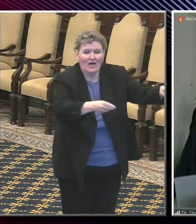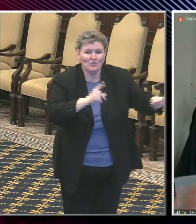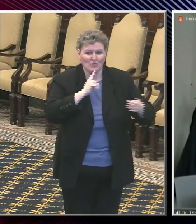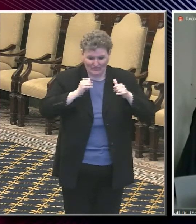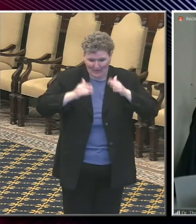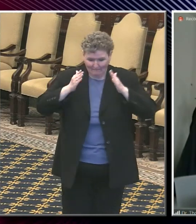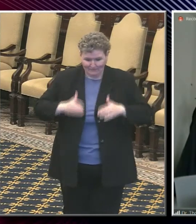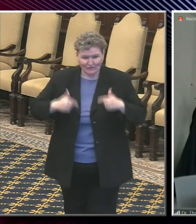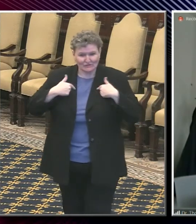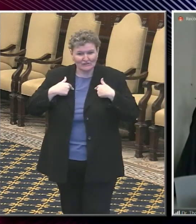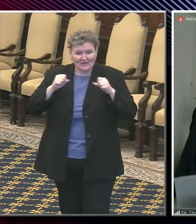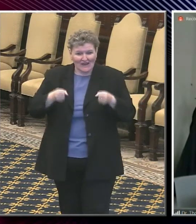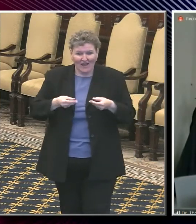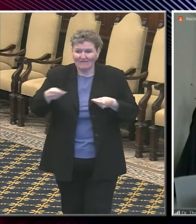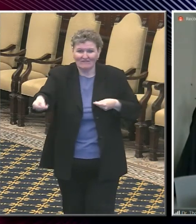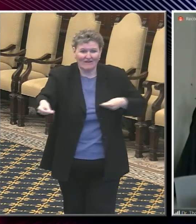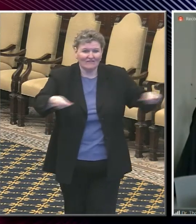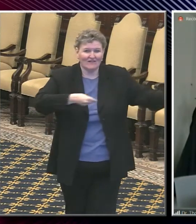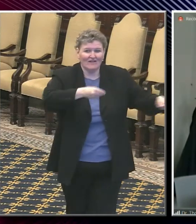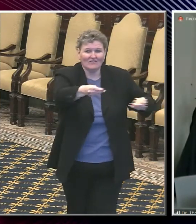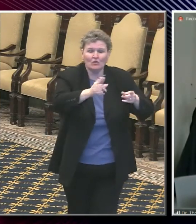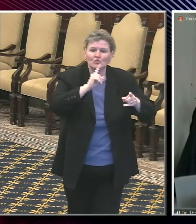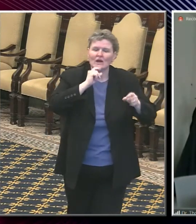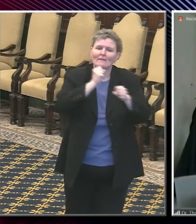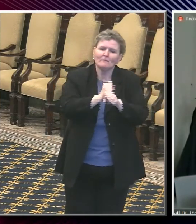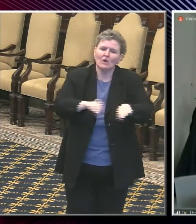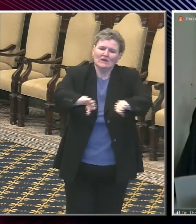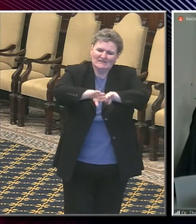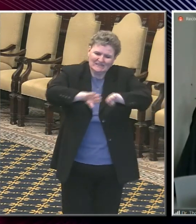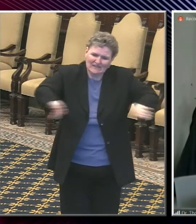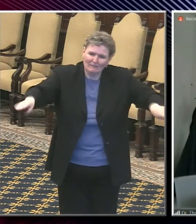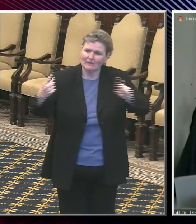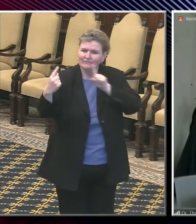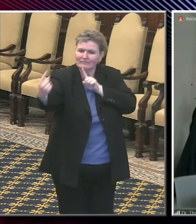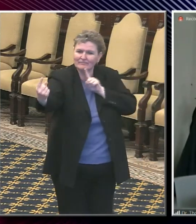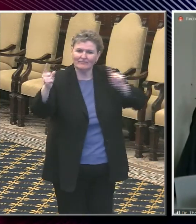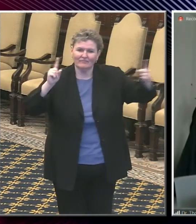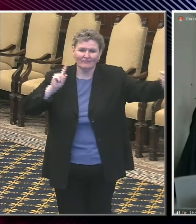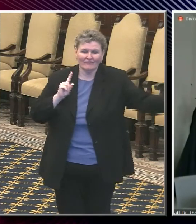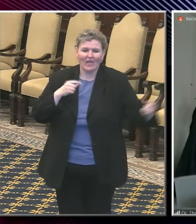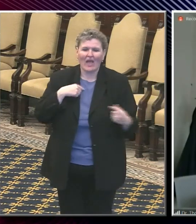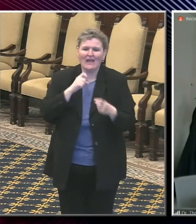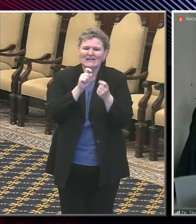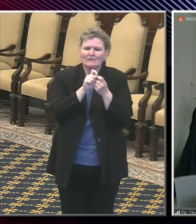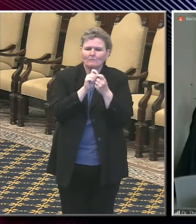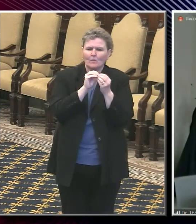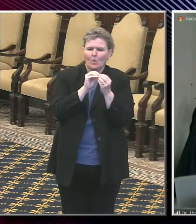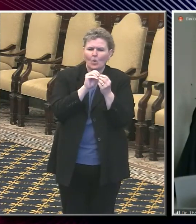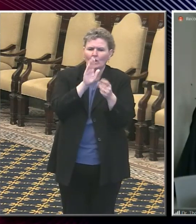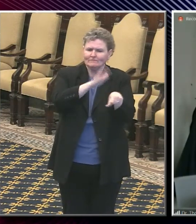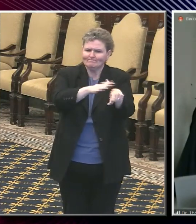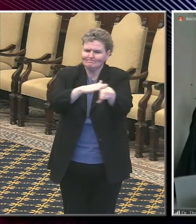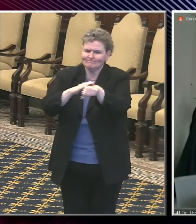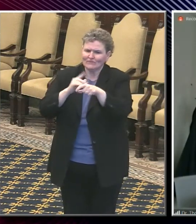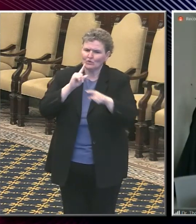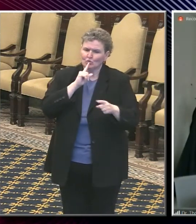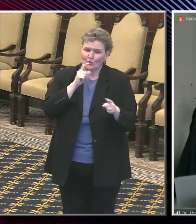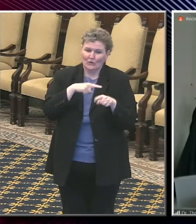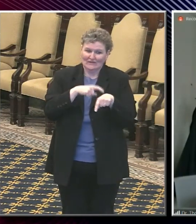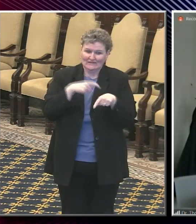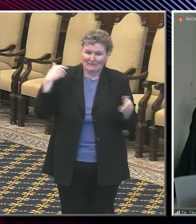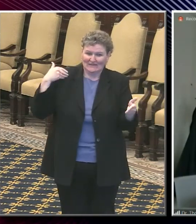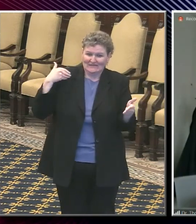Farley, kind of following up to Mitch's question about the money that's needed to help testing. You said that